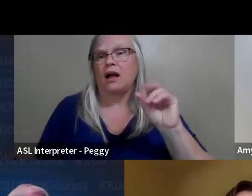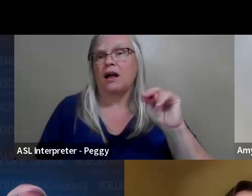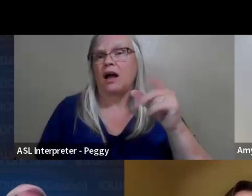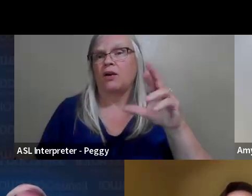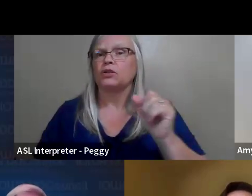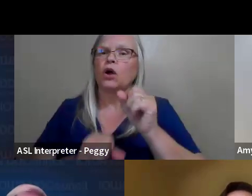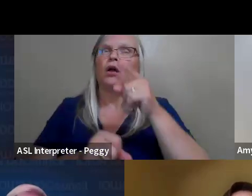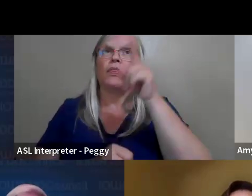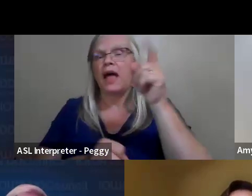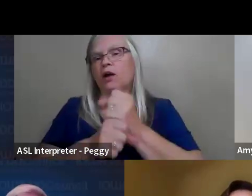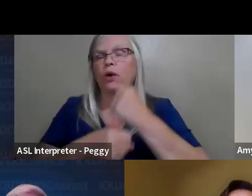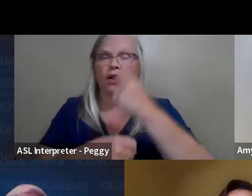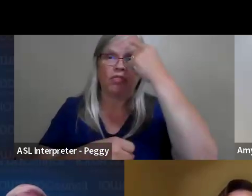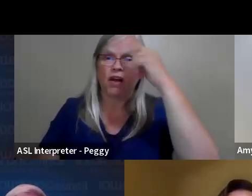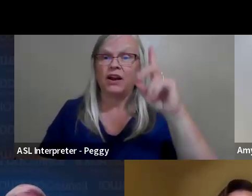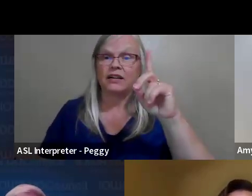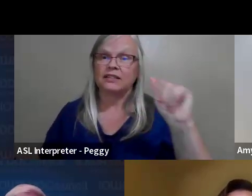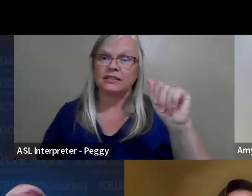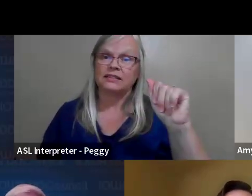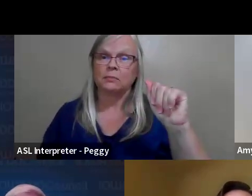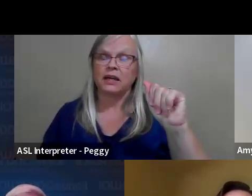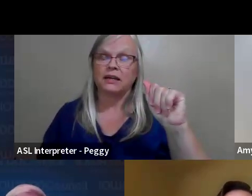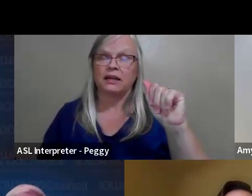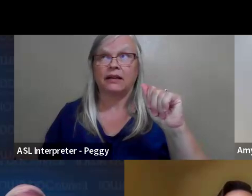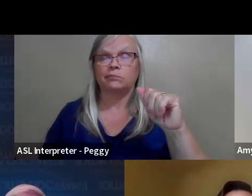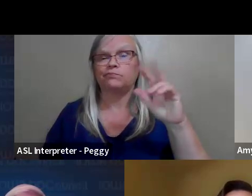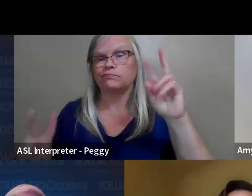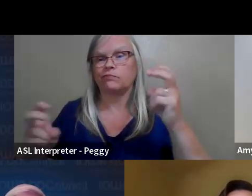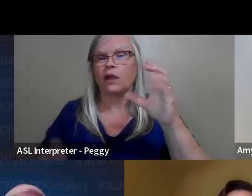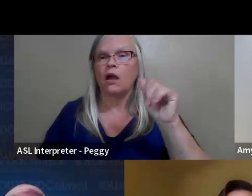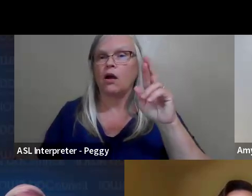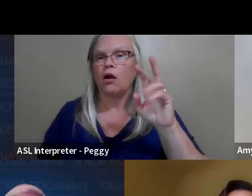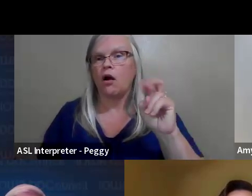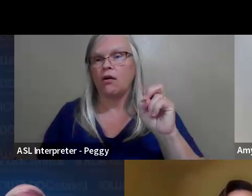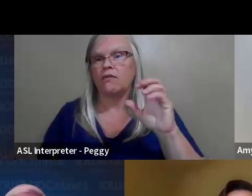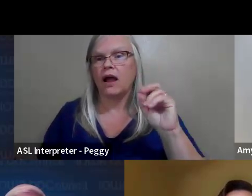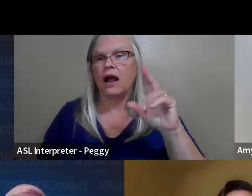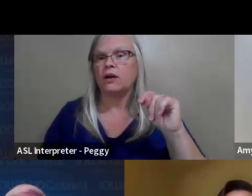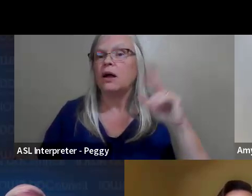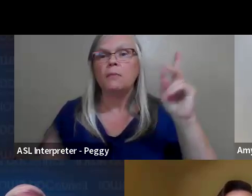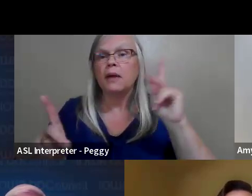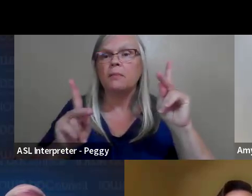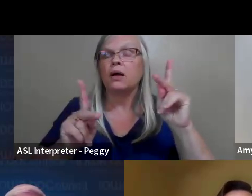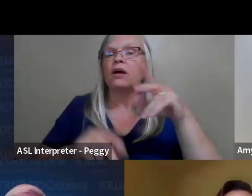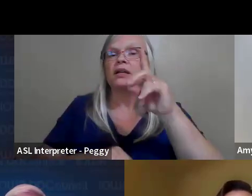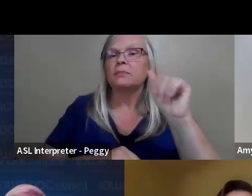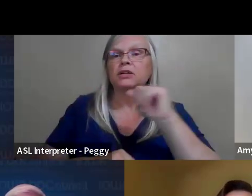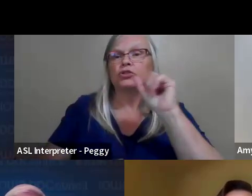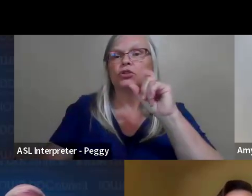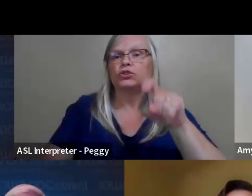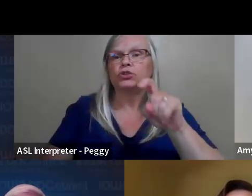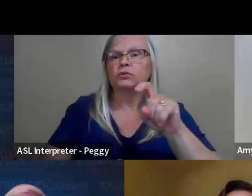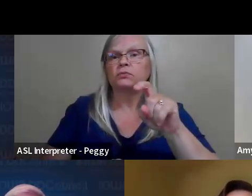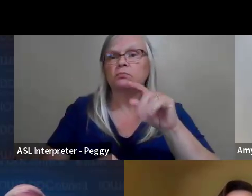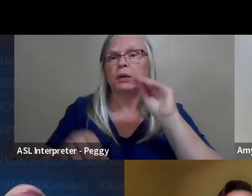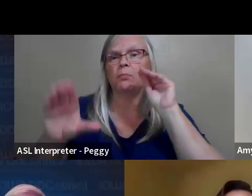what they think is a disability carve out. So people with disabilities should not have to fall into that work